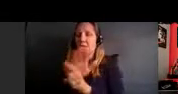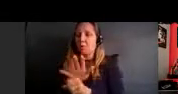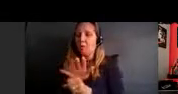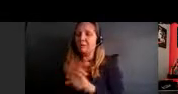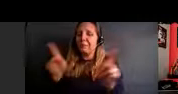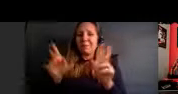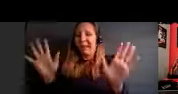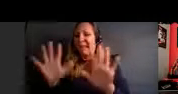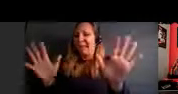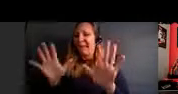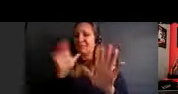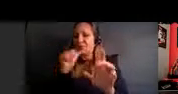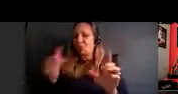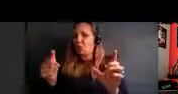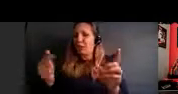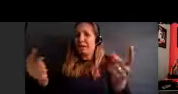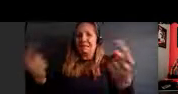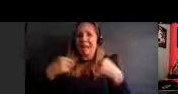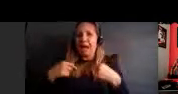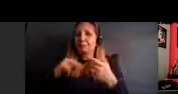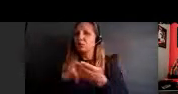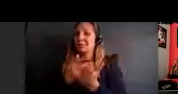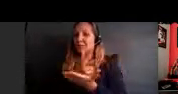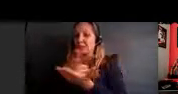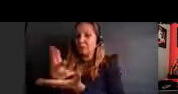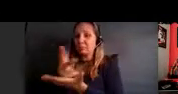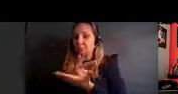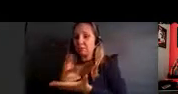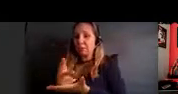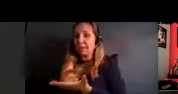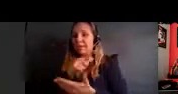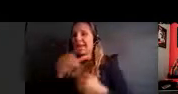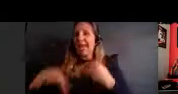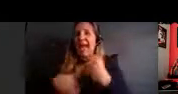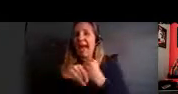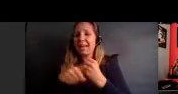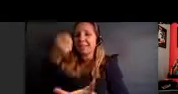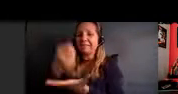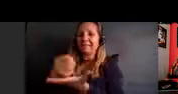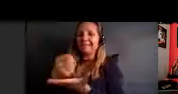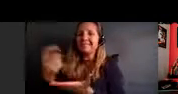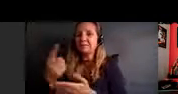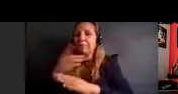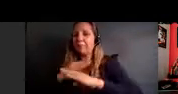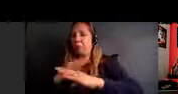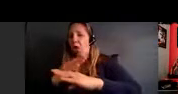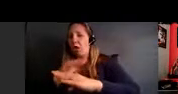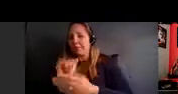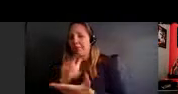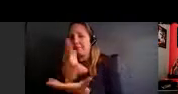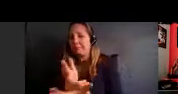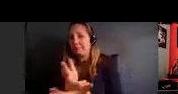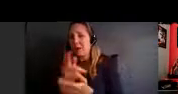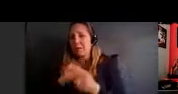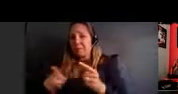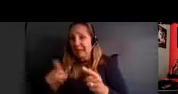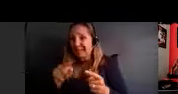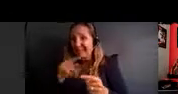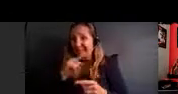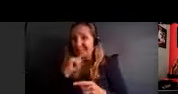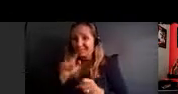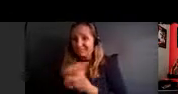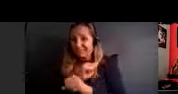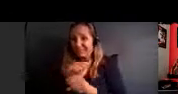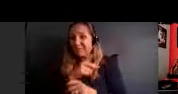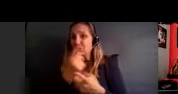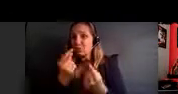facilities. So they were reducing the amount of parking stalls by putting markers on them or blocking them off. But oftentimes what they were doing was actually blocking off